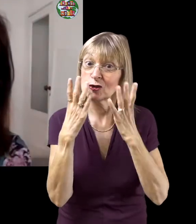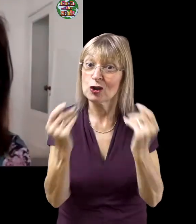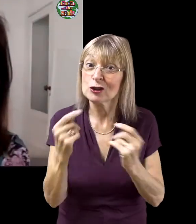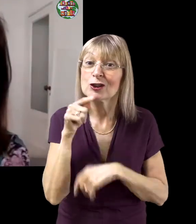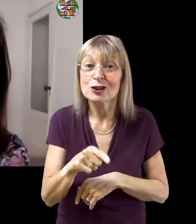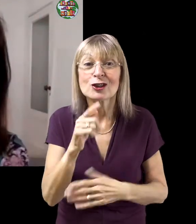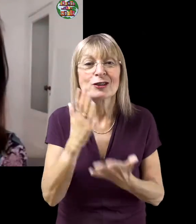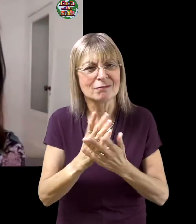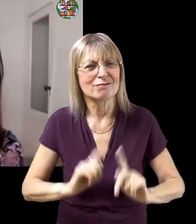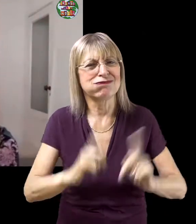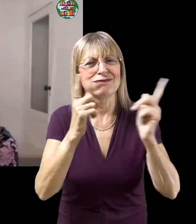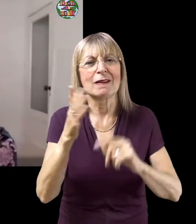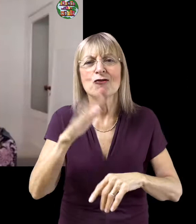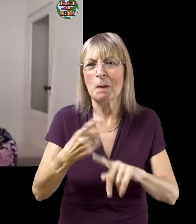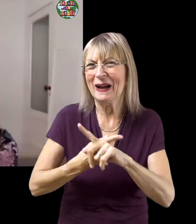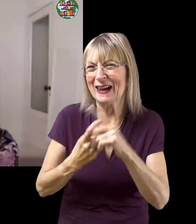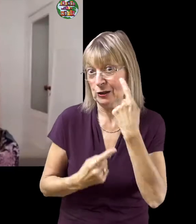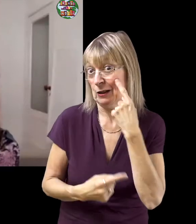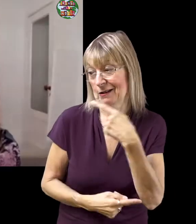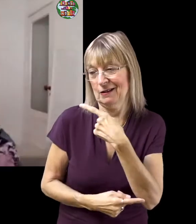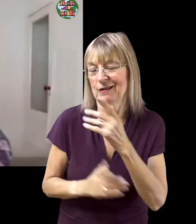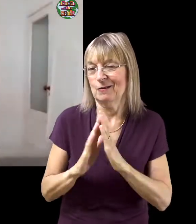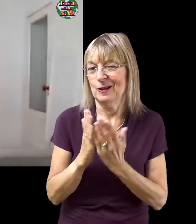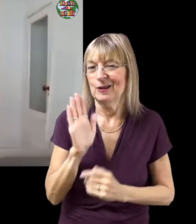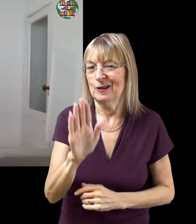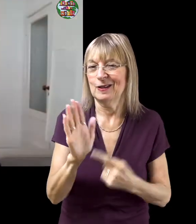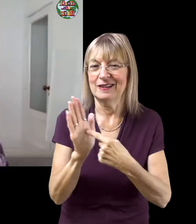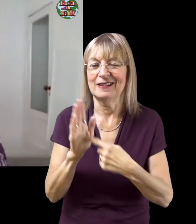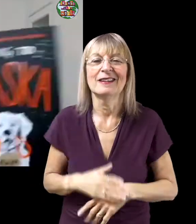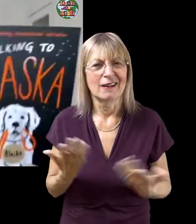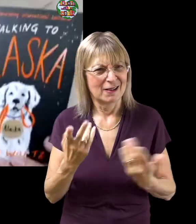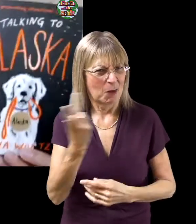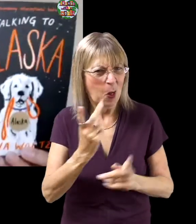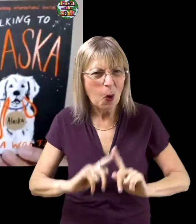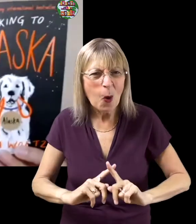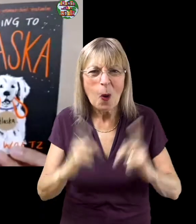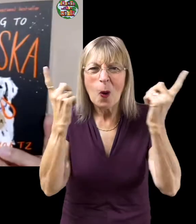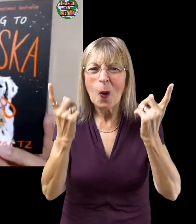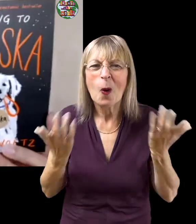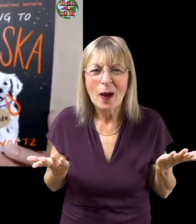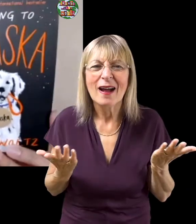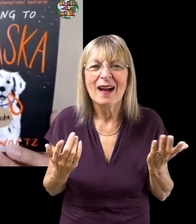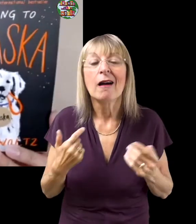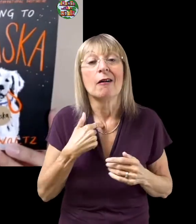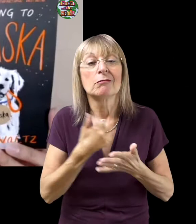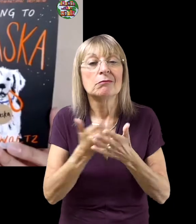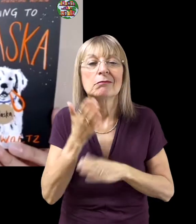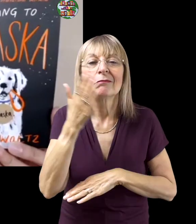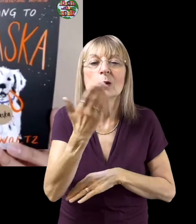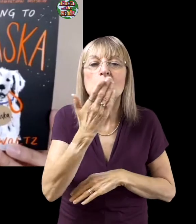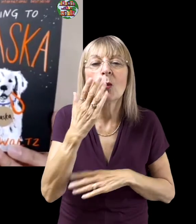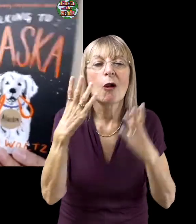Dutch copy, which looks very, very different from the English one.